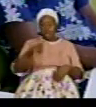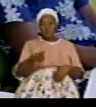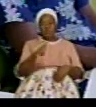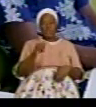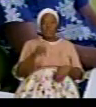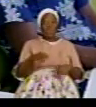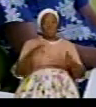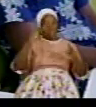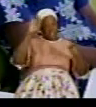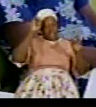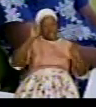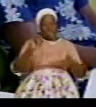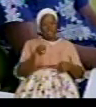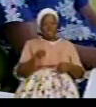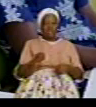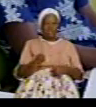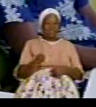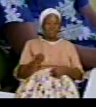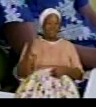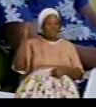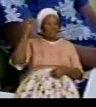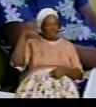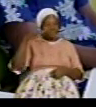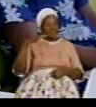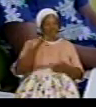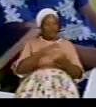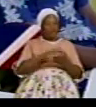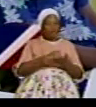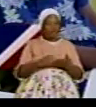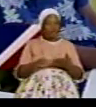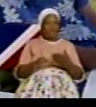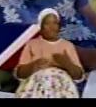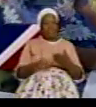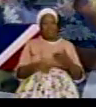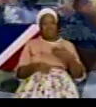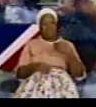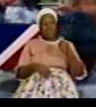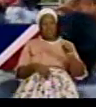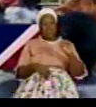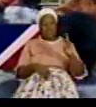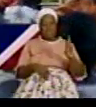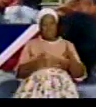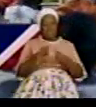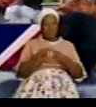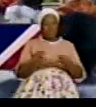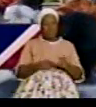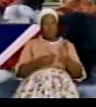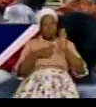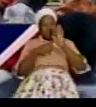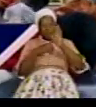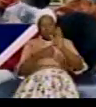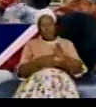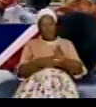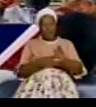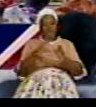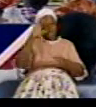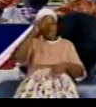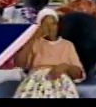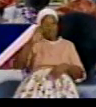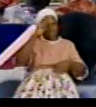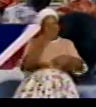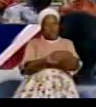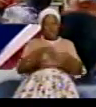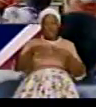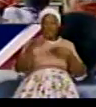In verse 16, he said, to reveal his son in me. He fought